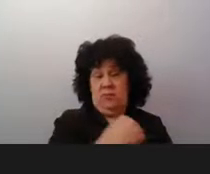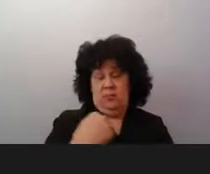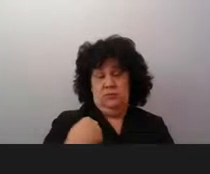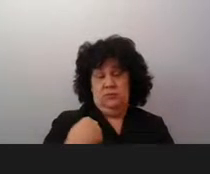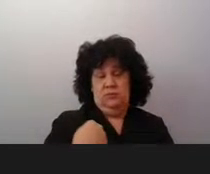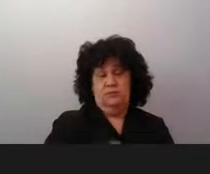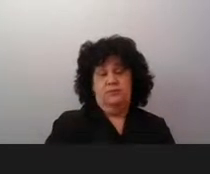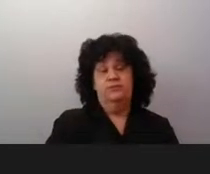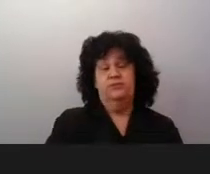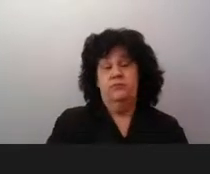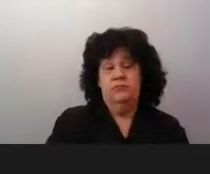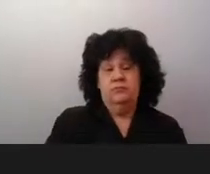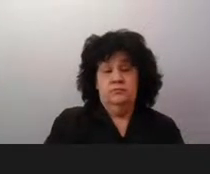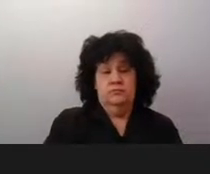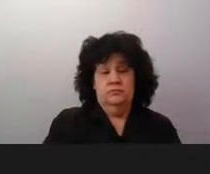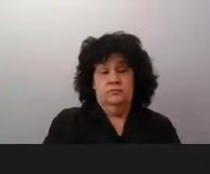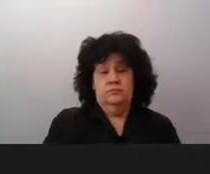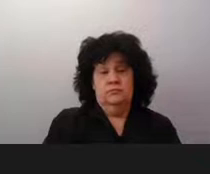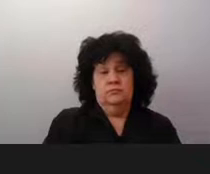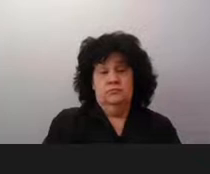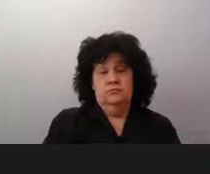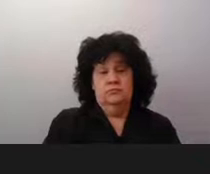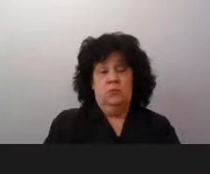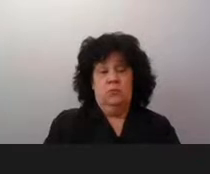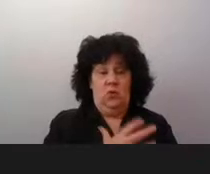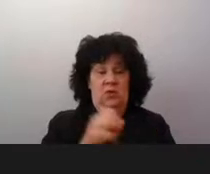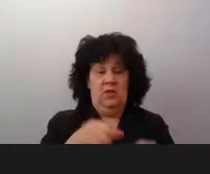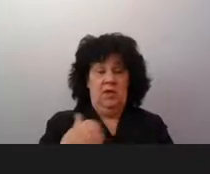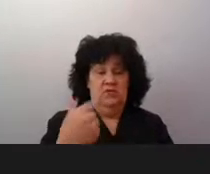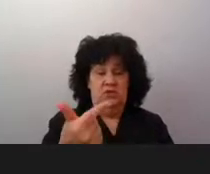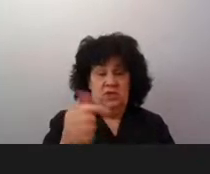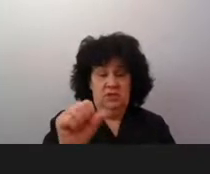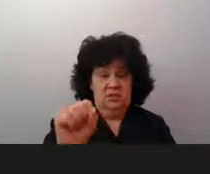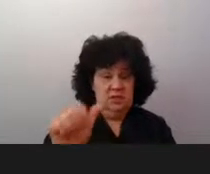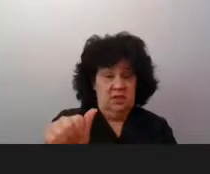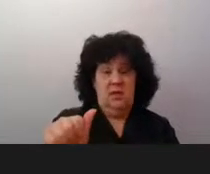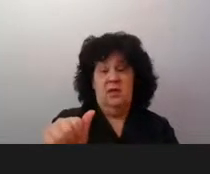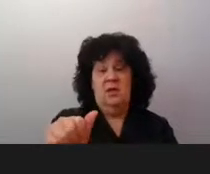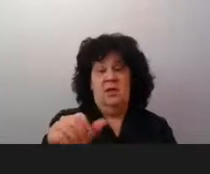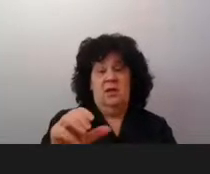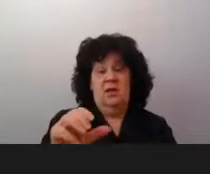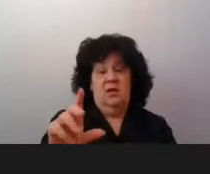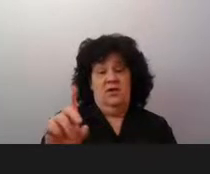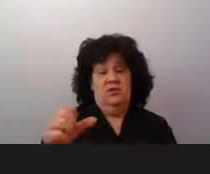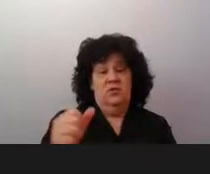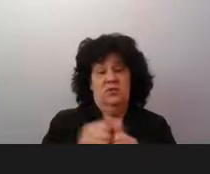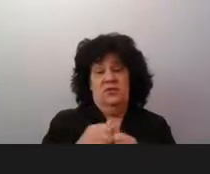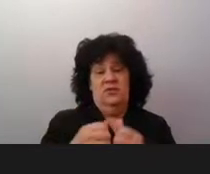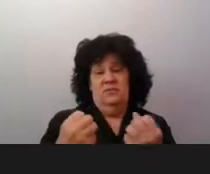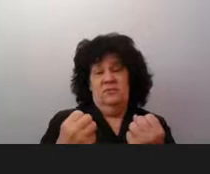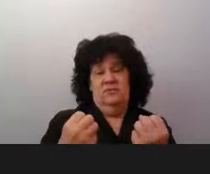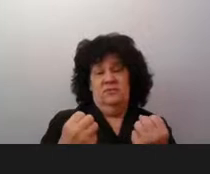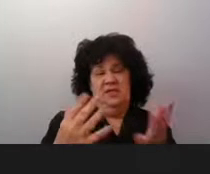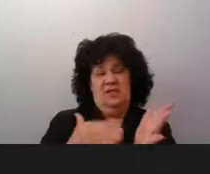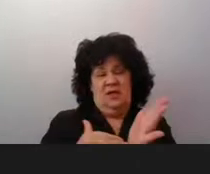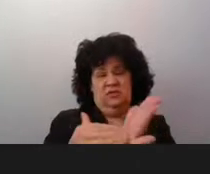two workforce members. Or you can have a GSA, a VA, or a DHS who has thousands of workforce